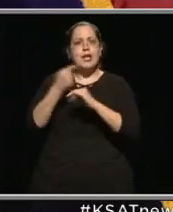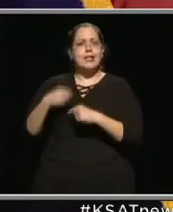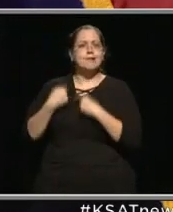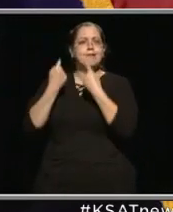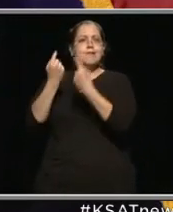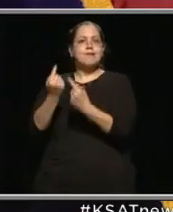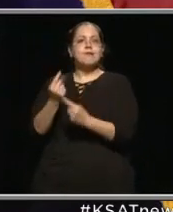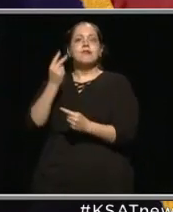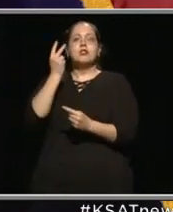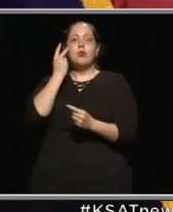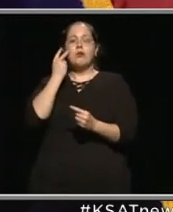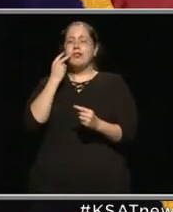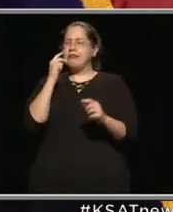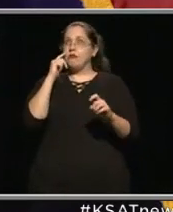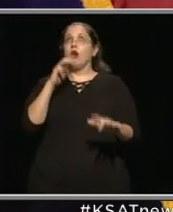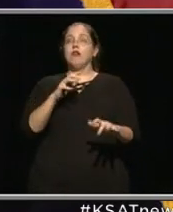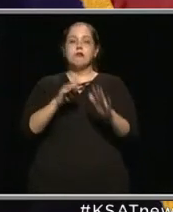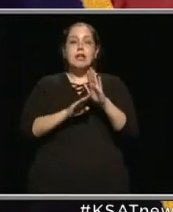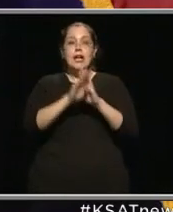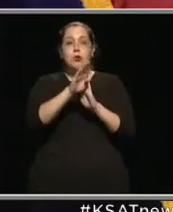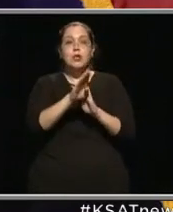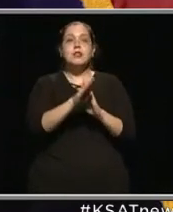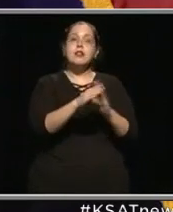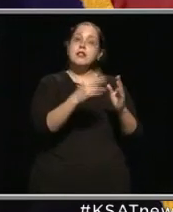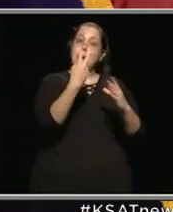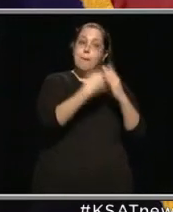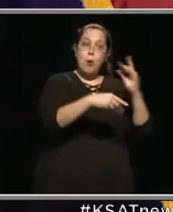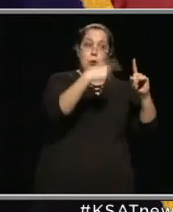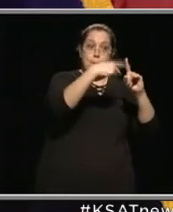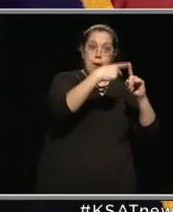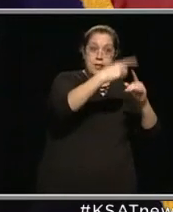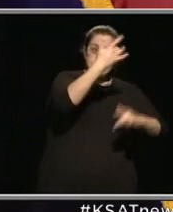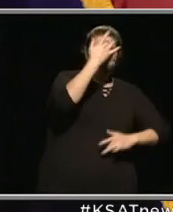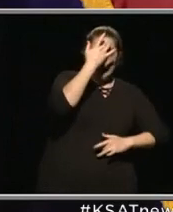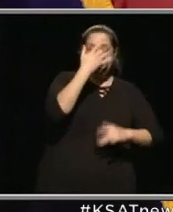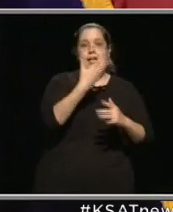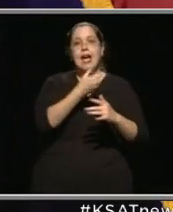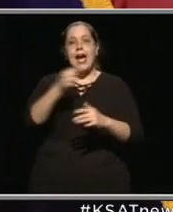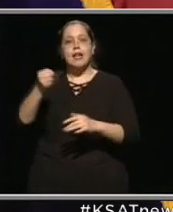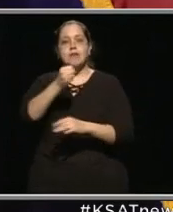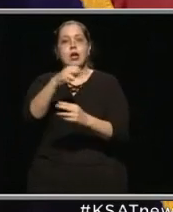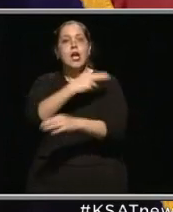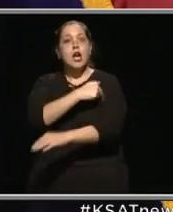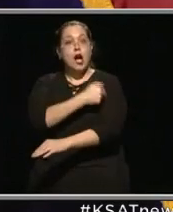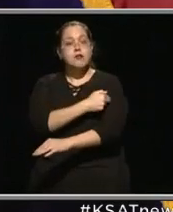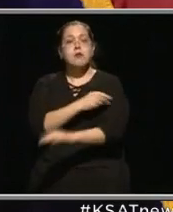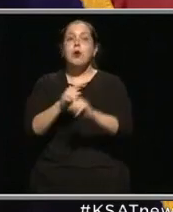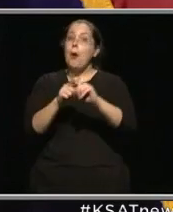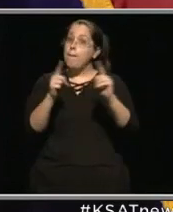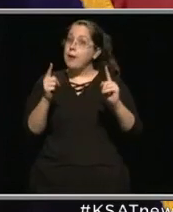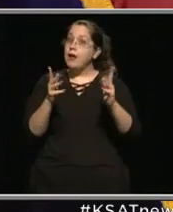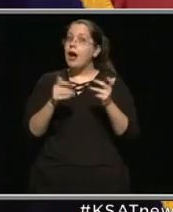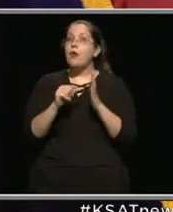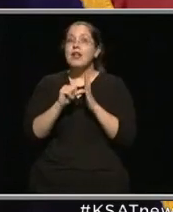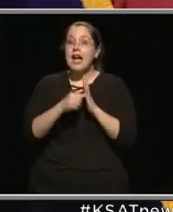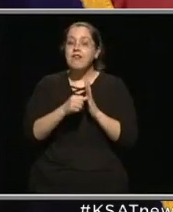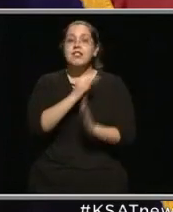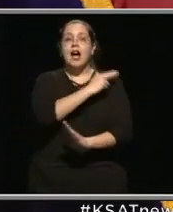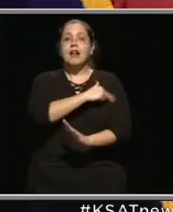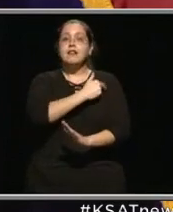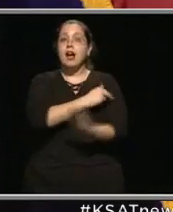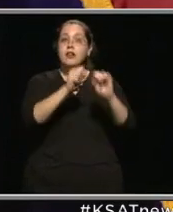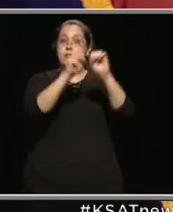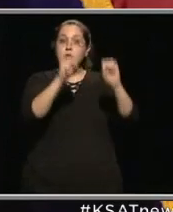seen staggering increases in both positive cases and hospitalizations. But I do want to emphasize that our hospital